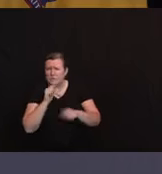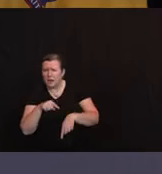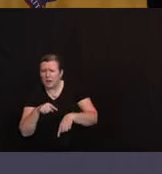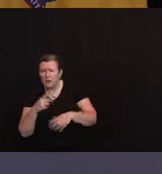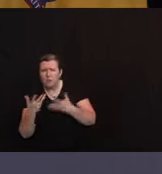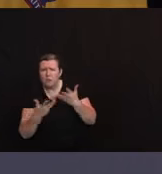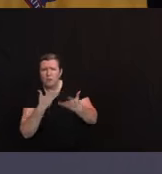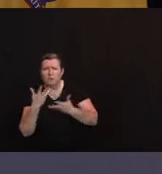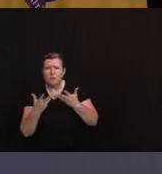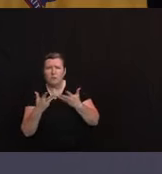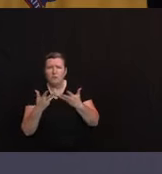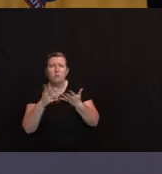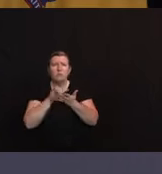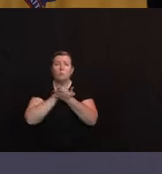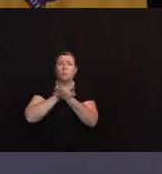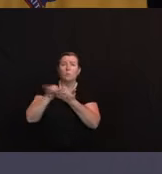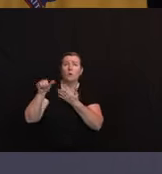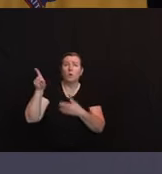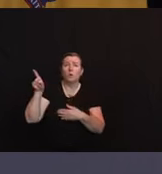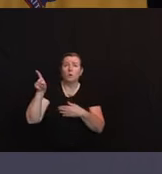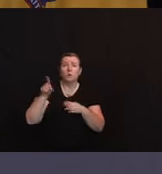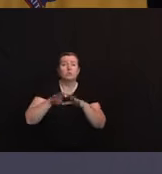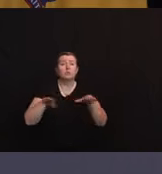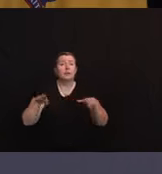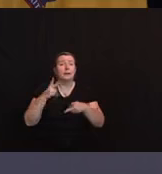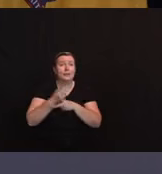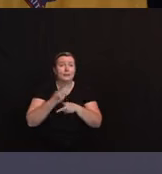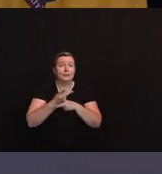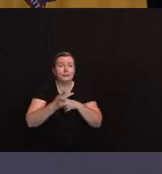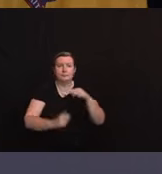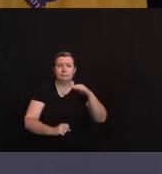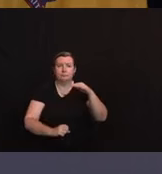Will New Jersey increase theirs from 10?